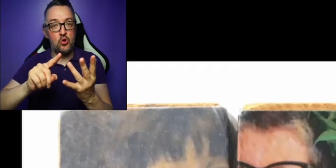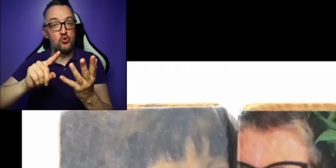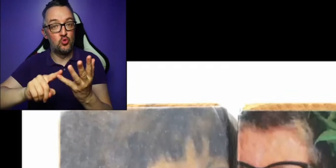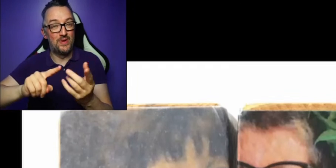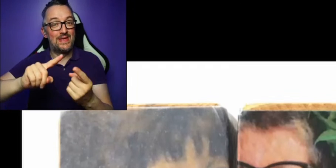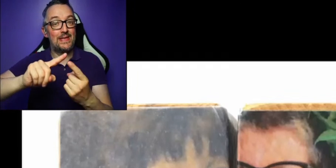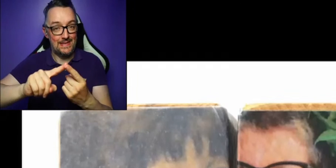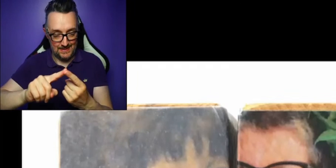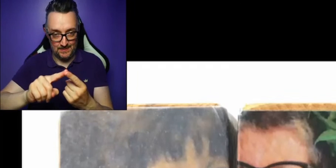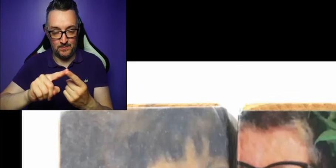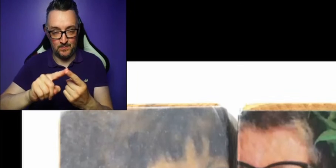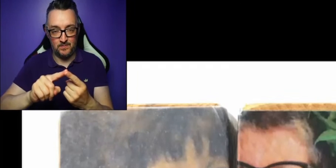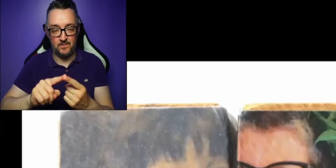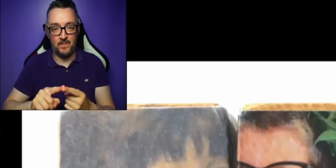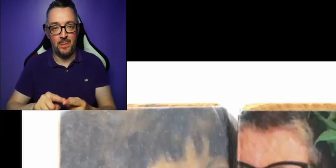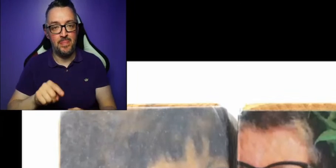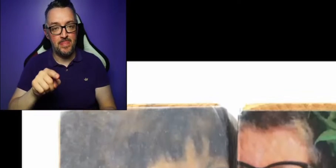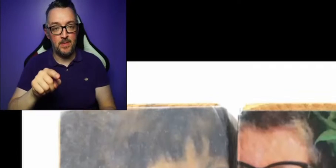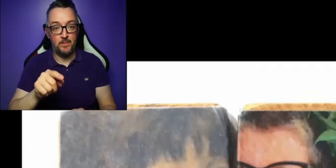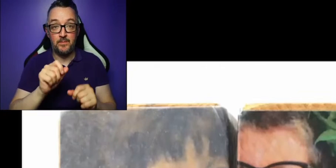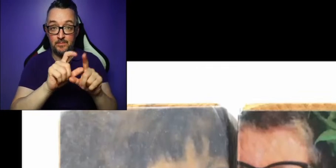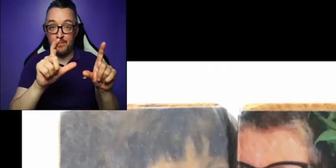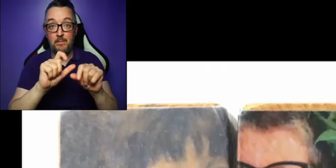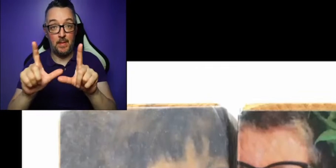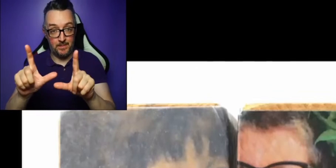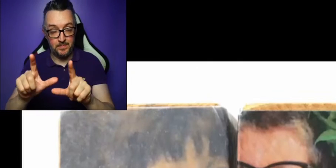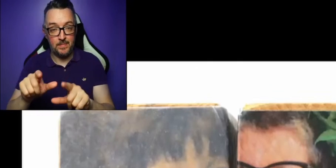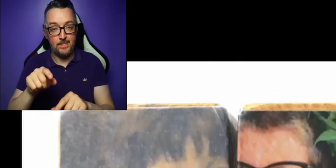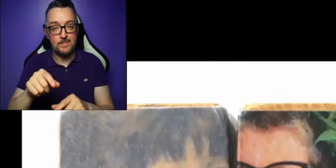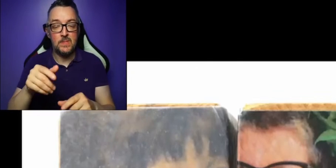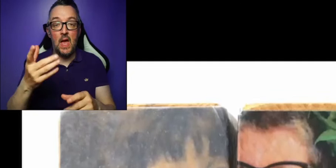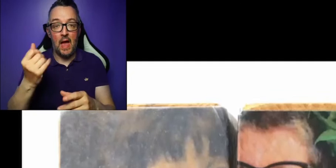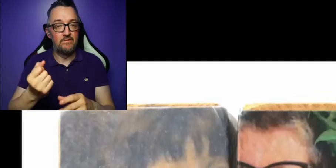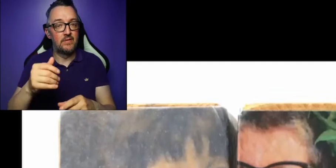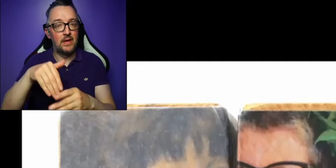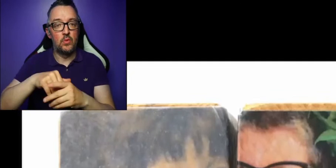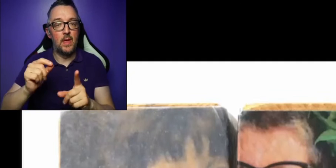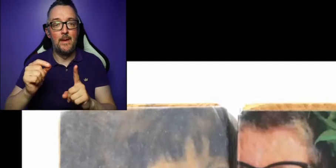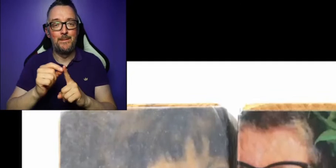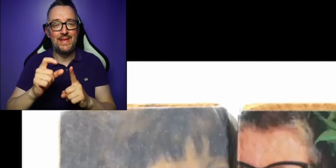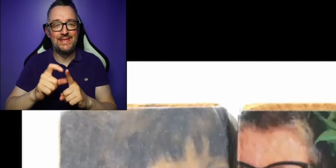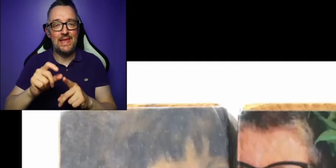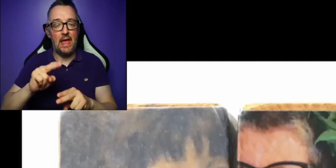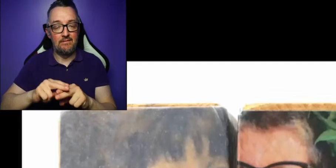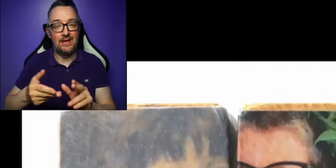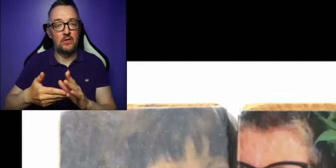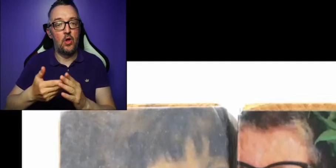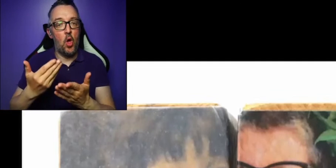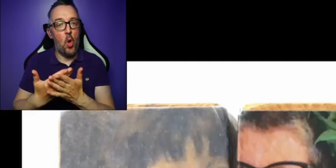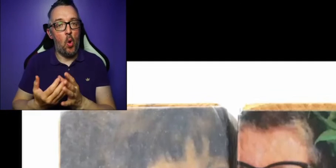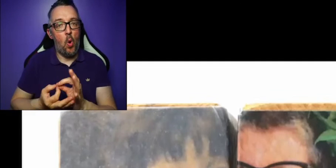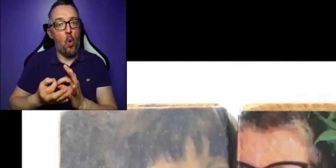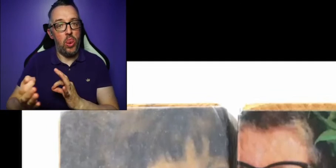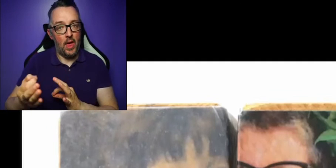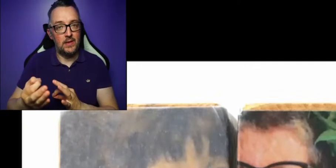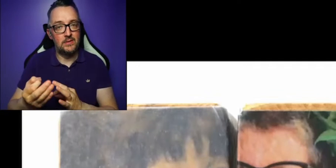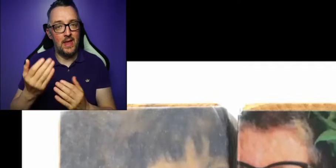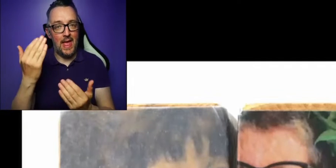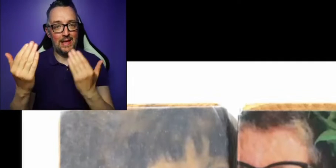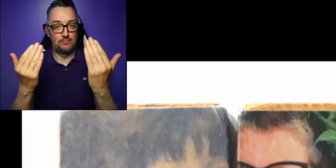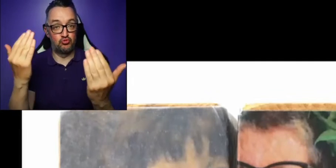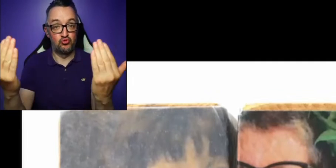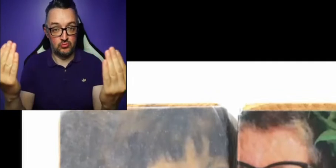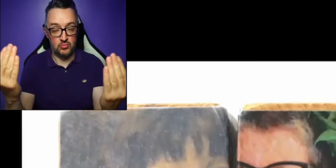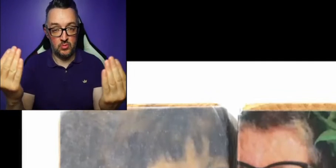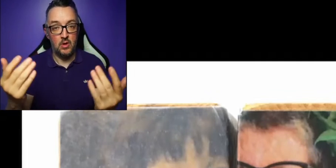S_BOUE. And some of these works then feature in a PDF and an online exhibition, which we'll discuss a little bit